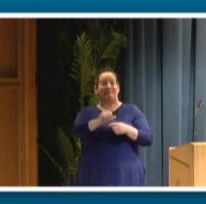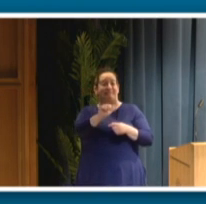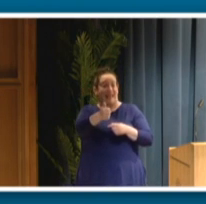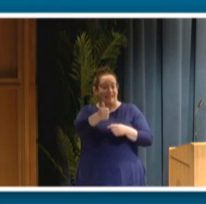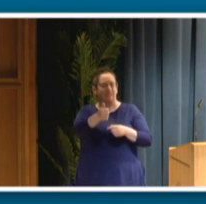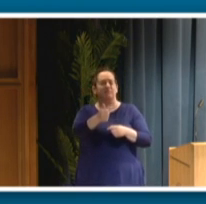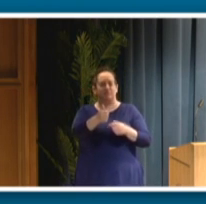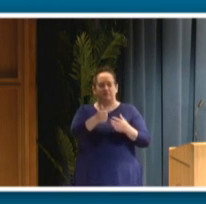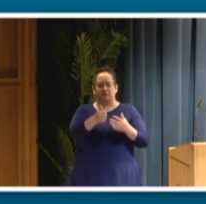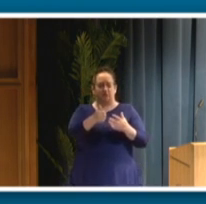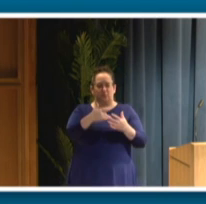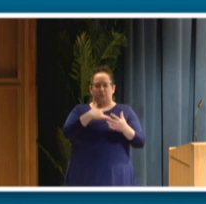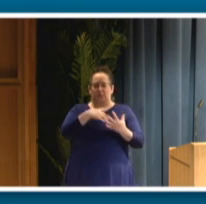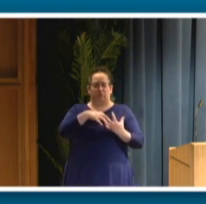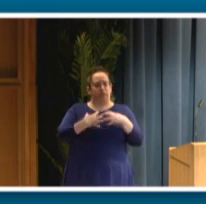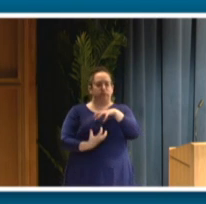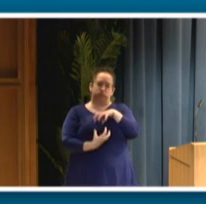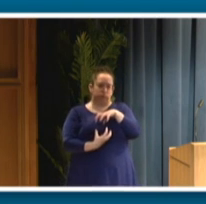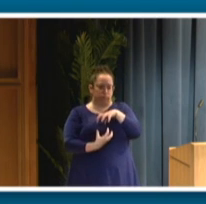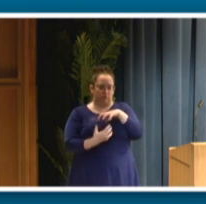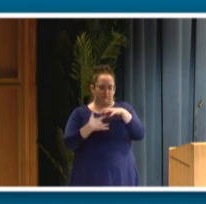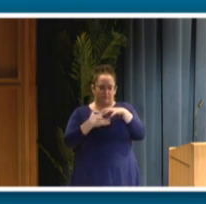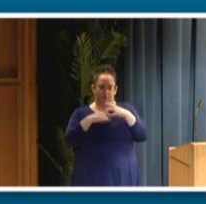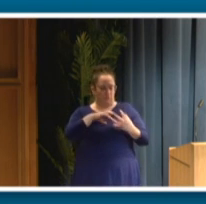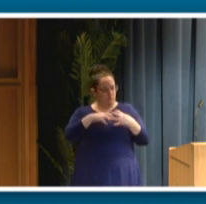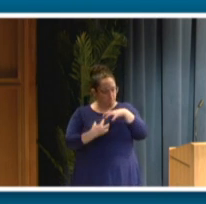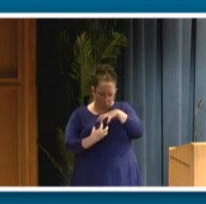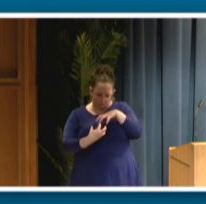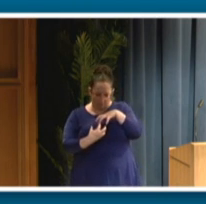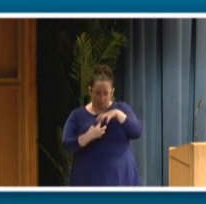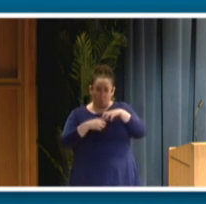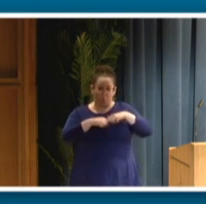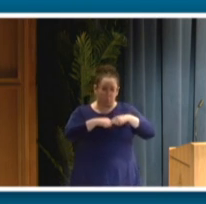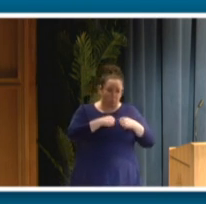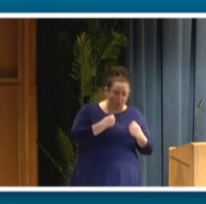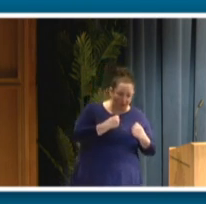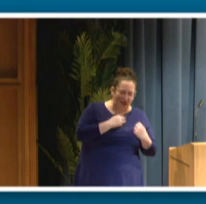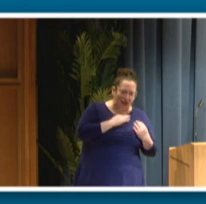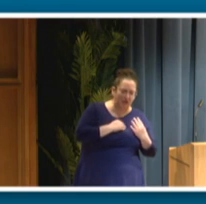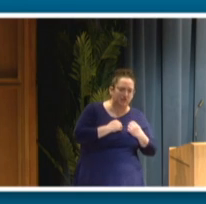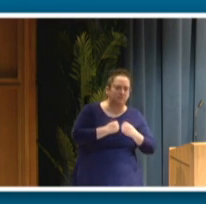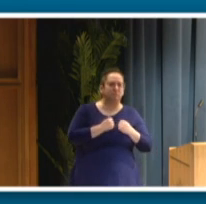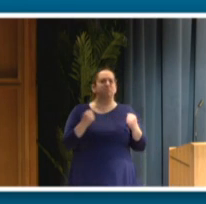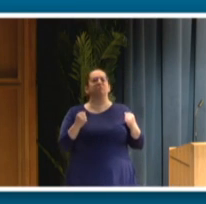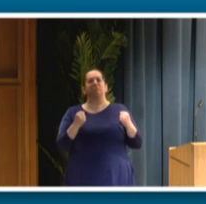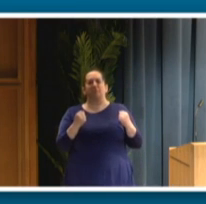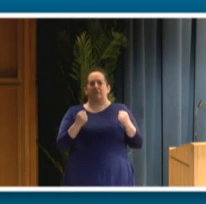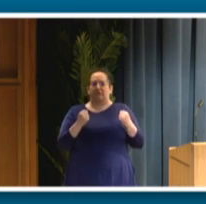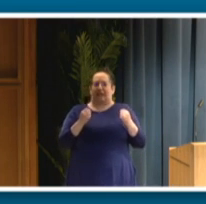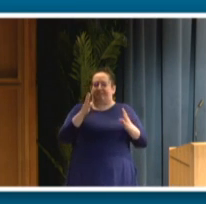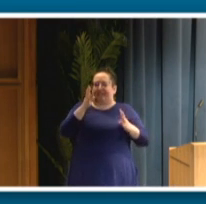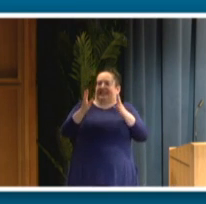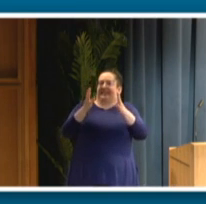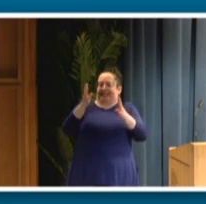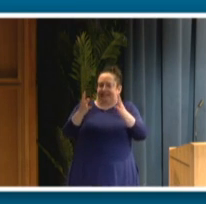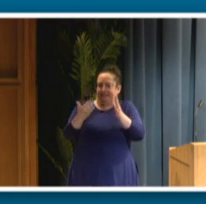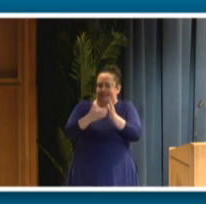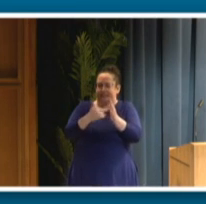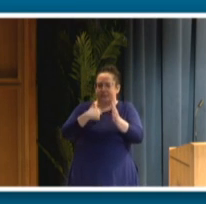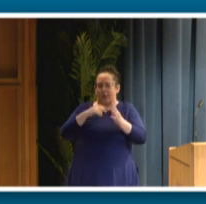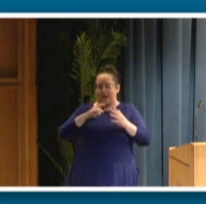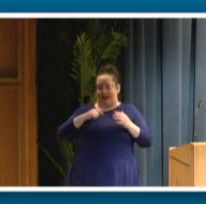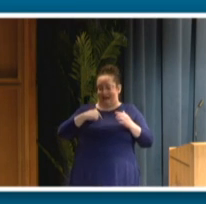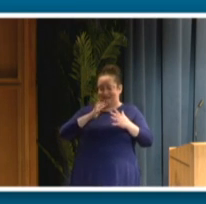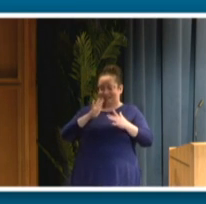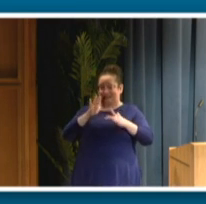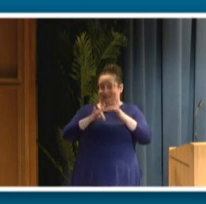and the year that invented me. Okay. At the age of 10. So at second grade, I skipped, right? So I